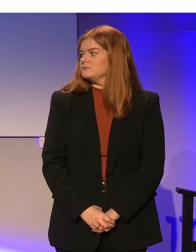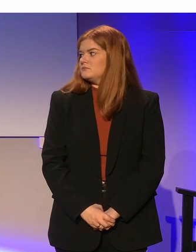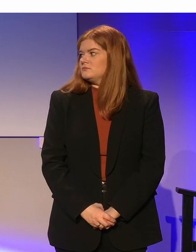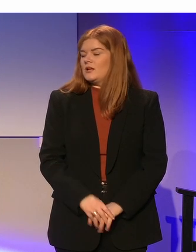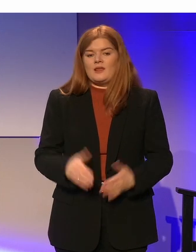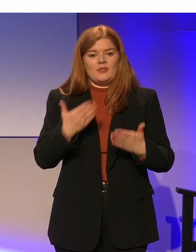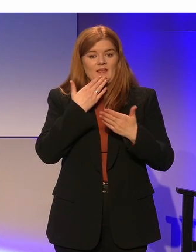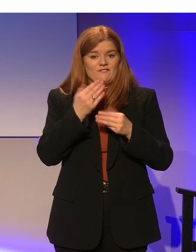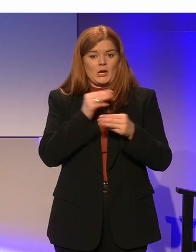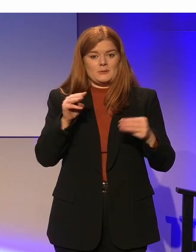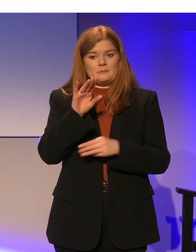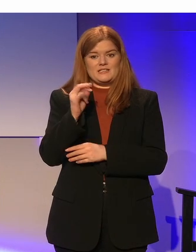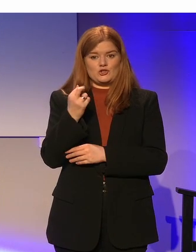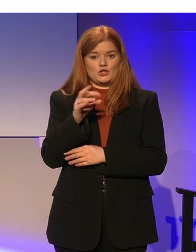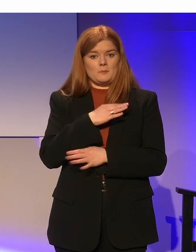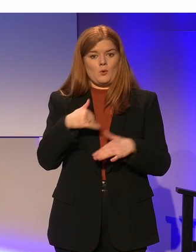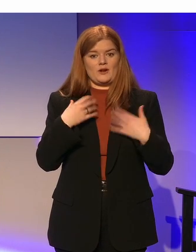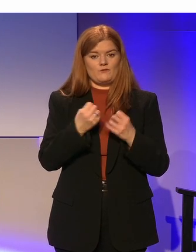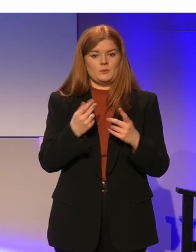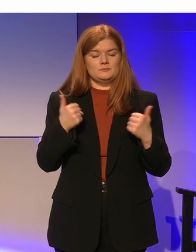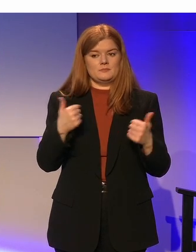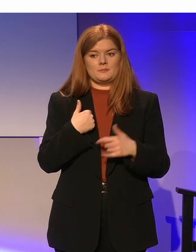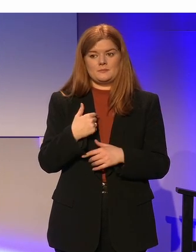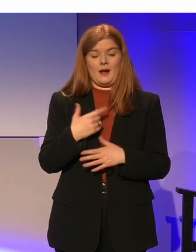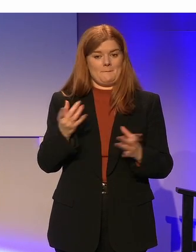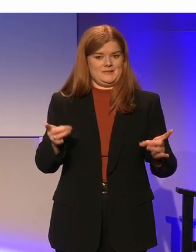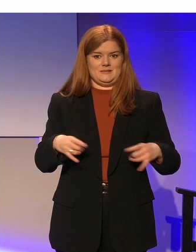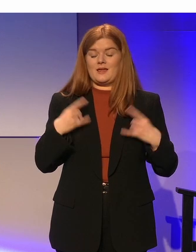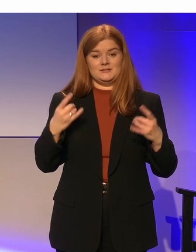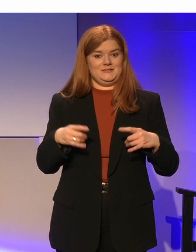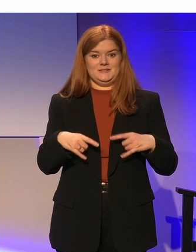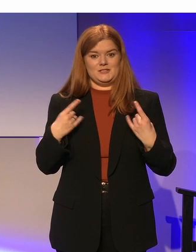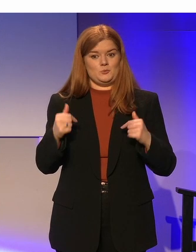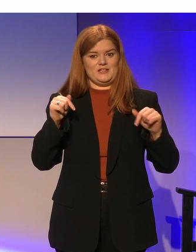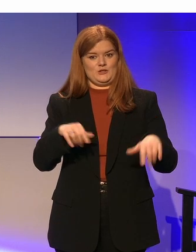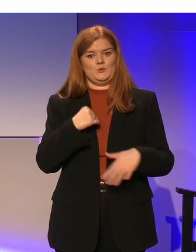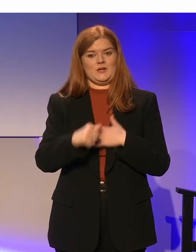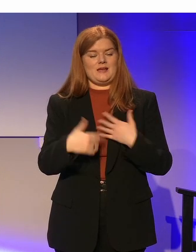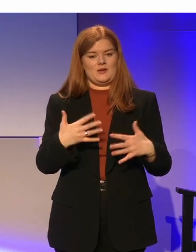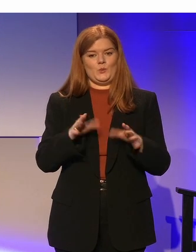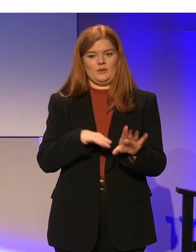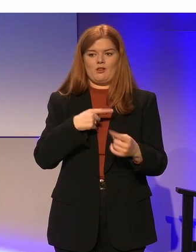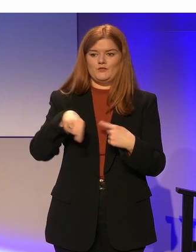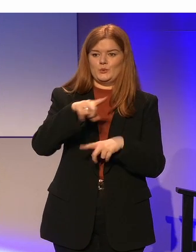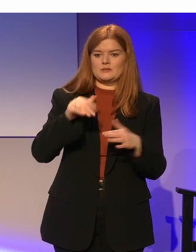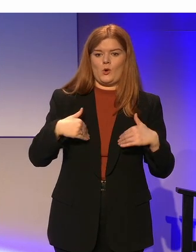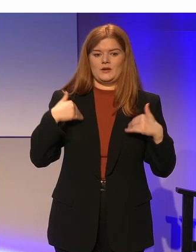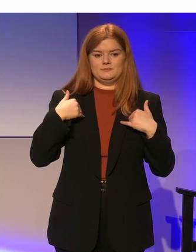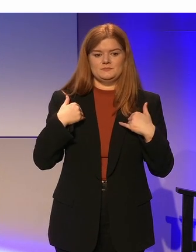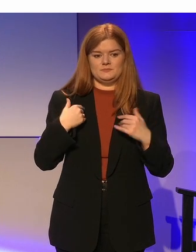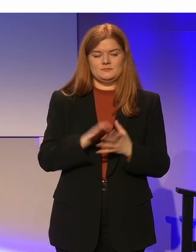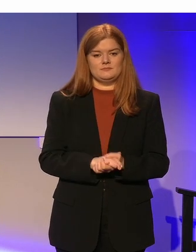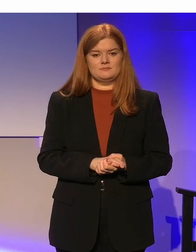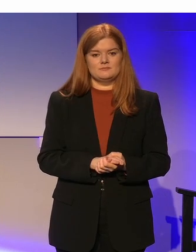Thank you so much, Peter. Good morning, everyone. I am delighted to be here today with you this